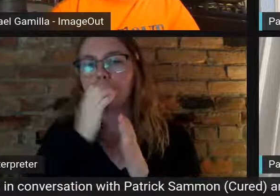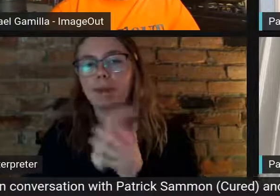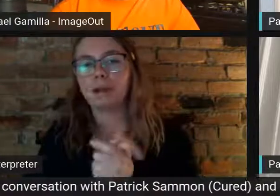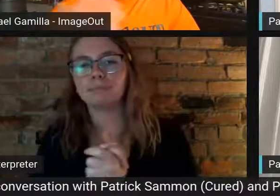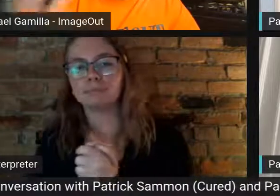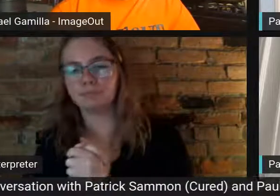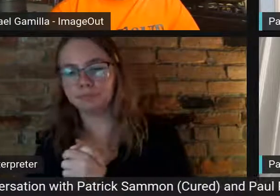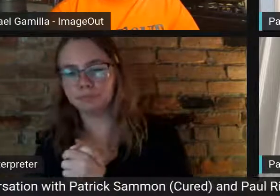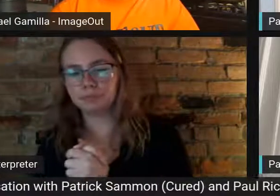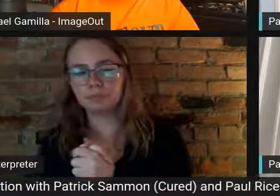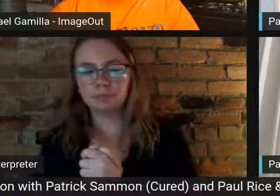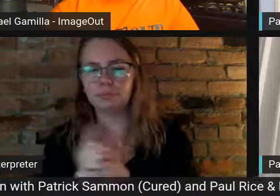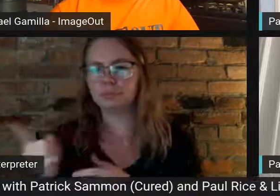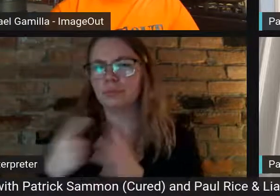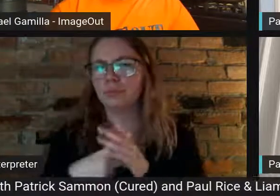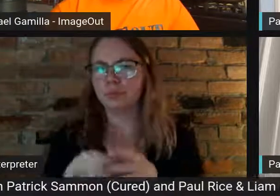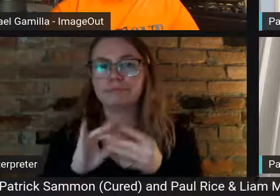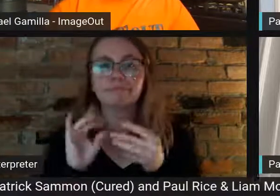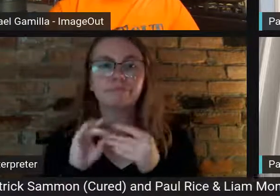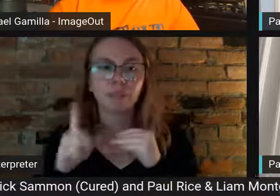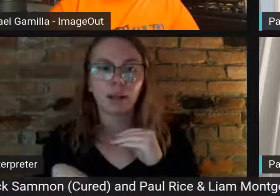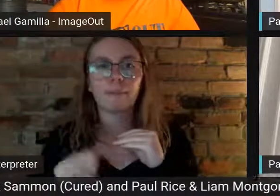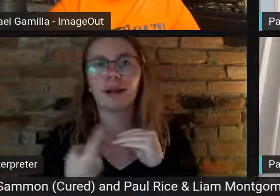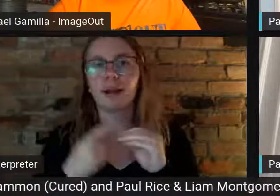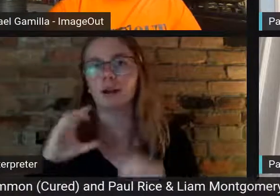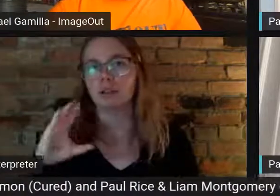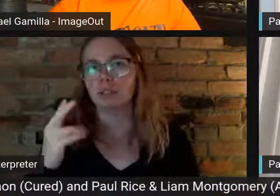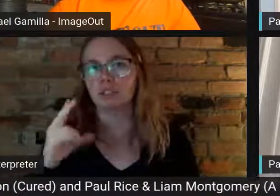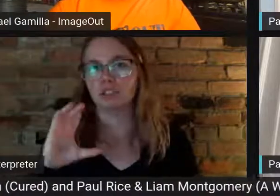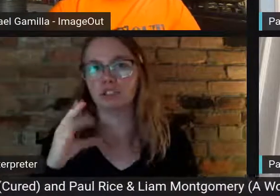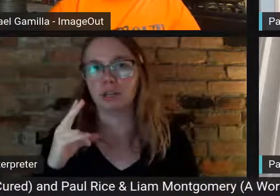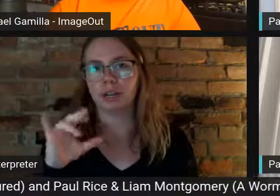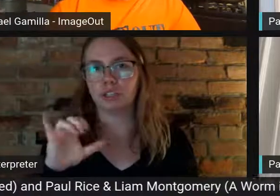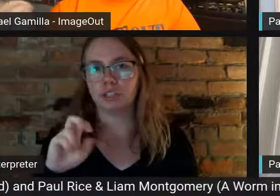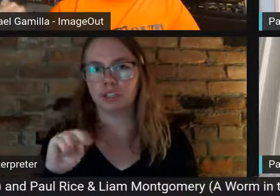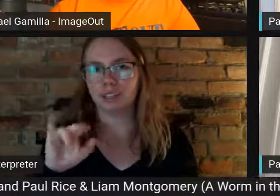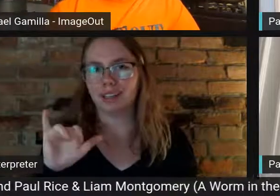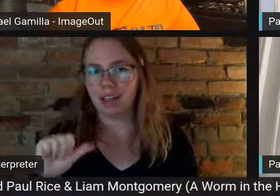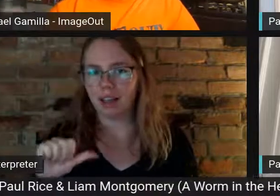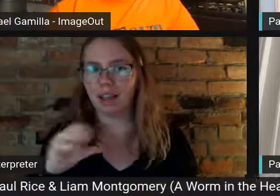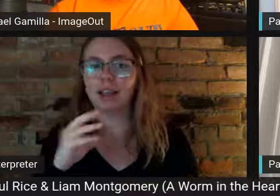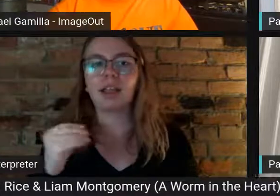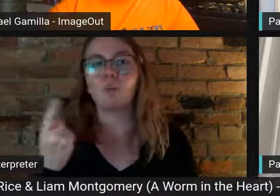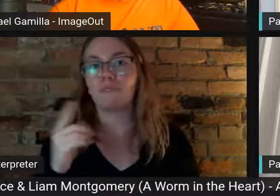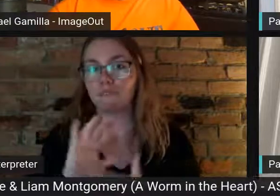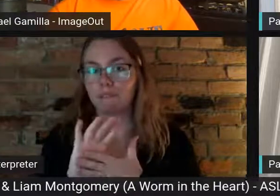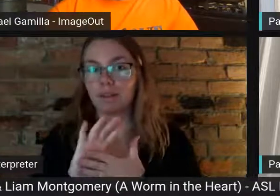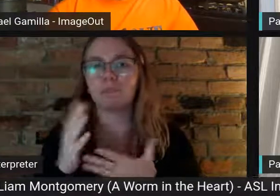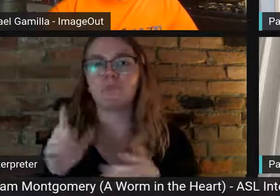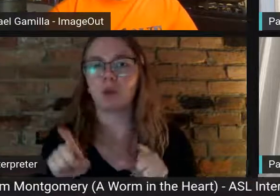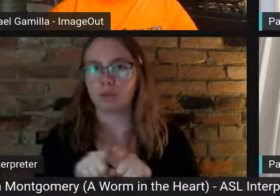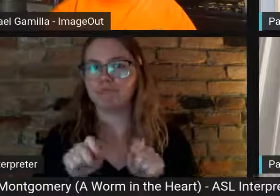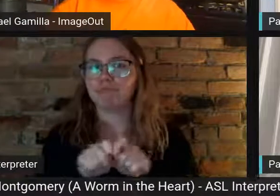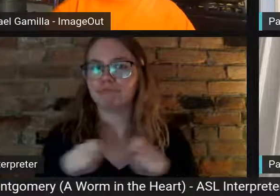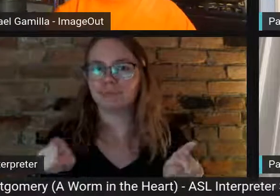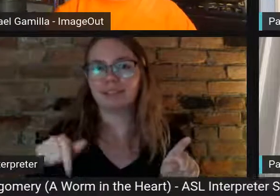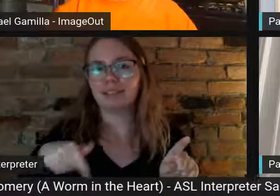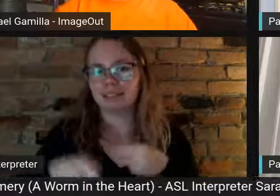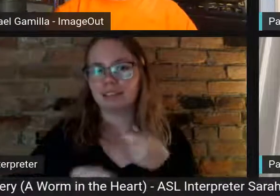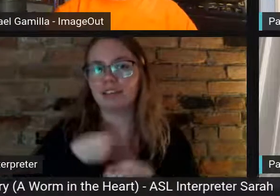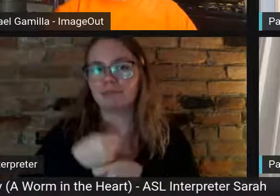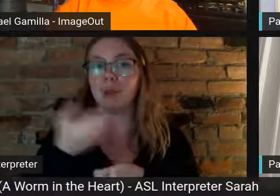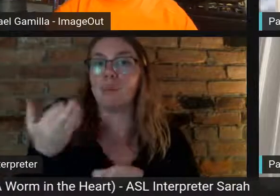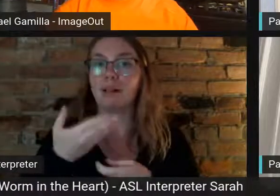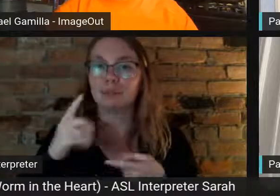you started talking about Chechnya, and there was a film that was also released earlier this year, Welcome to